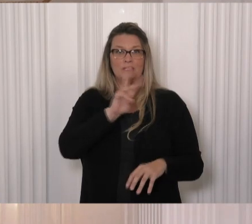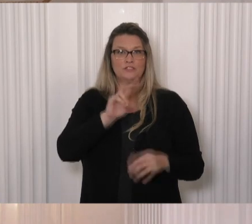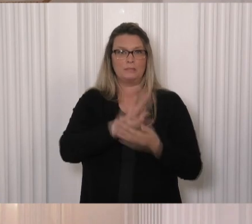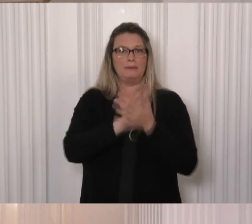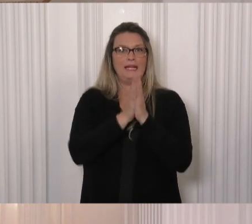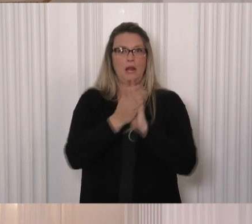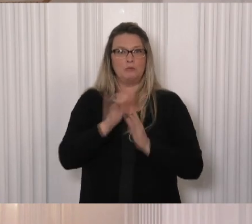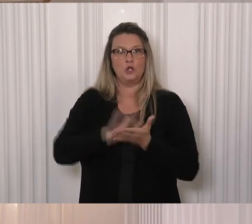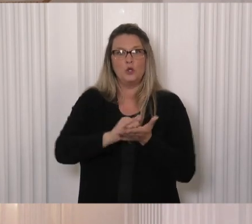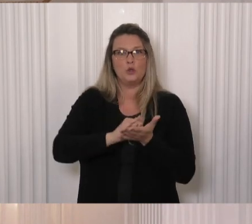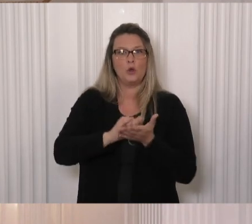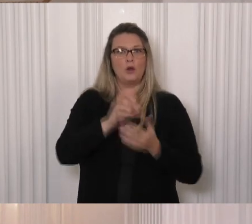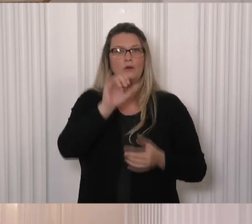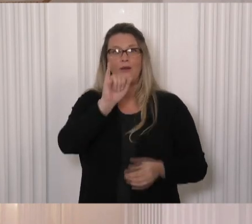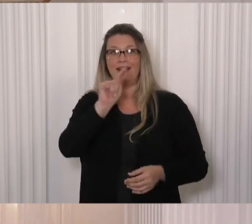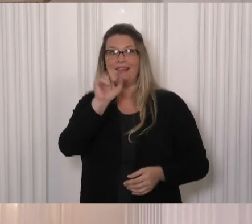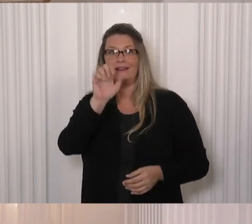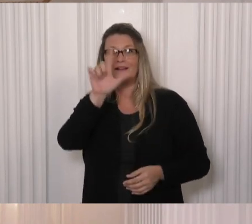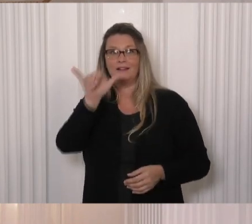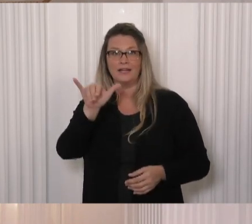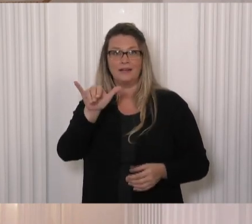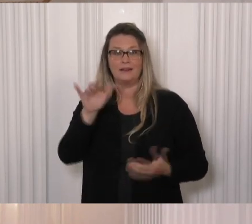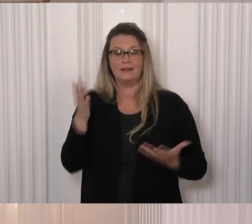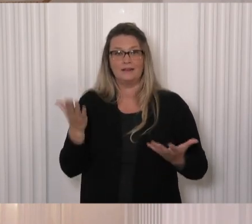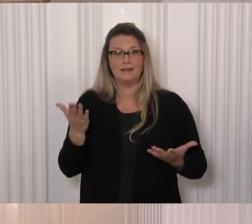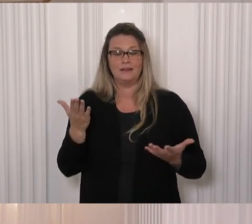And is this different from the direction before?